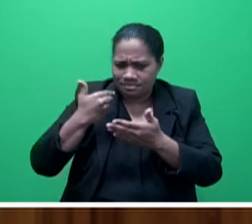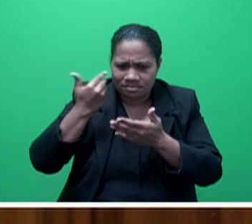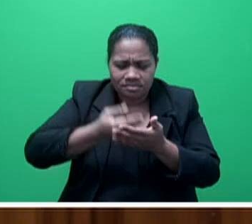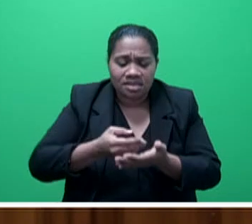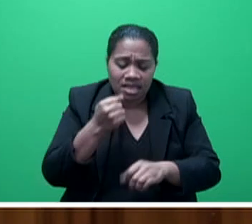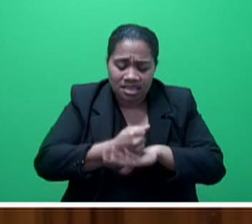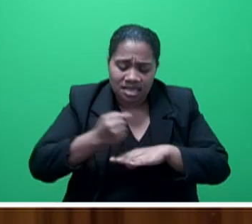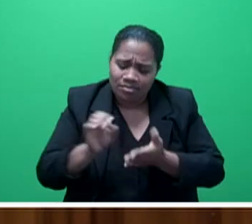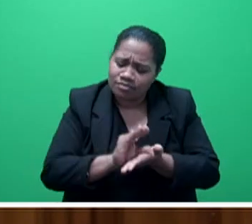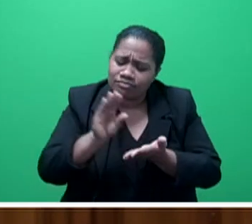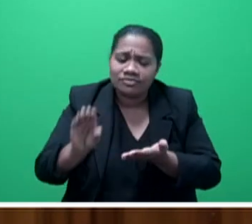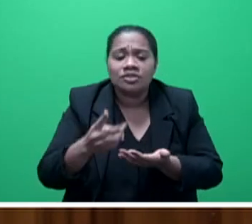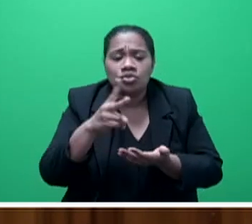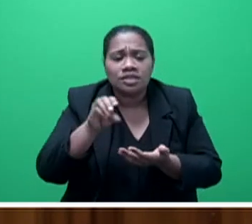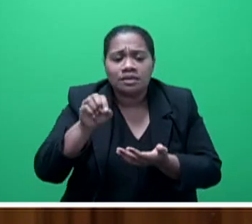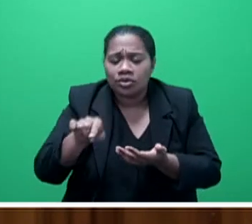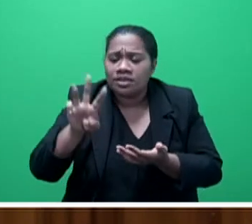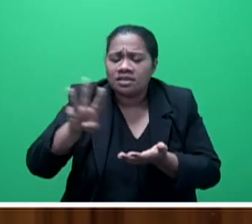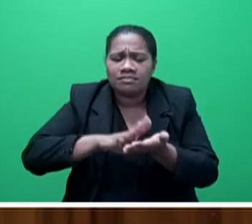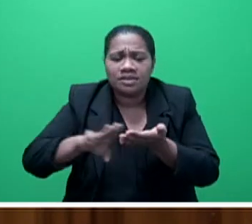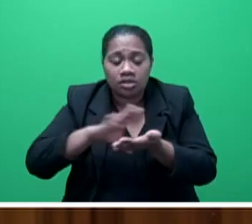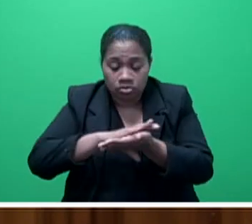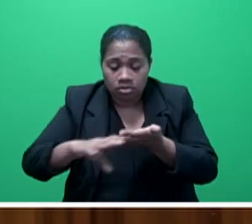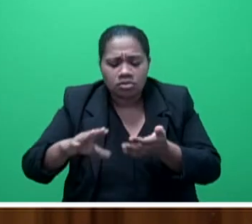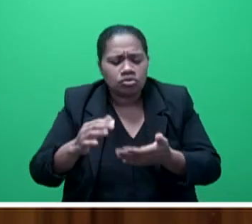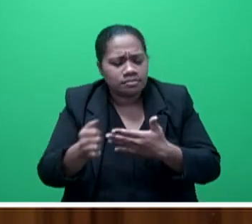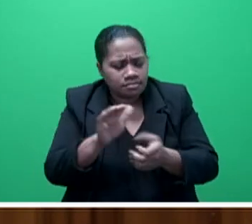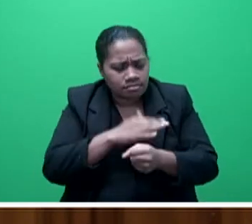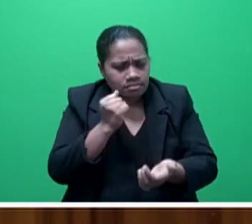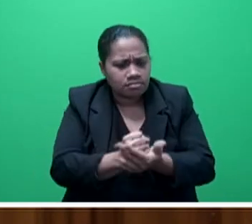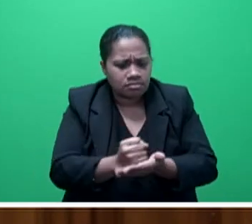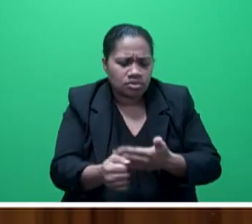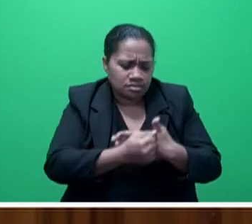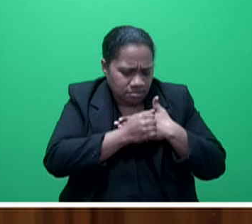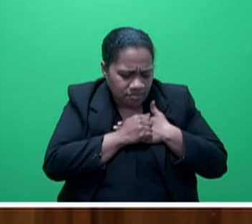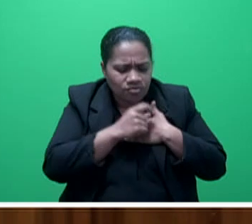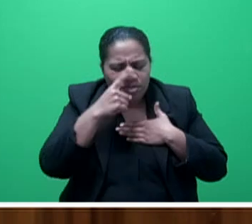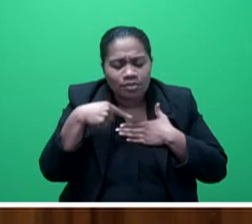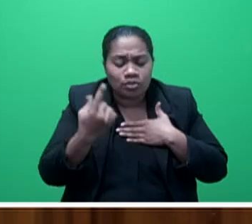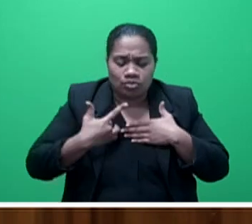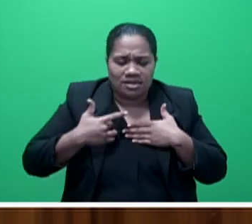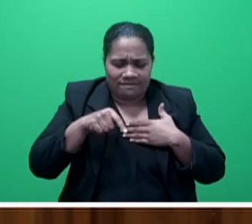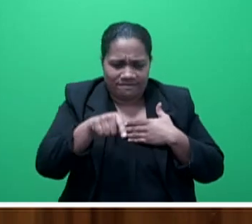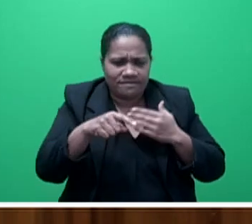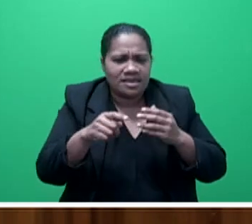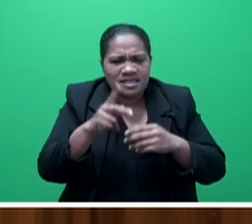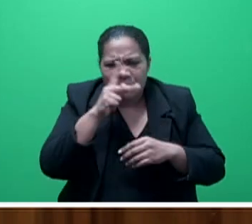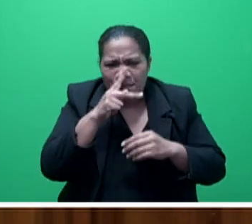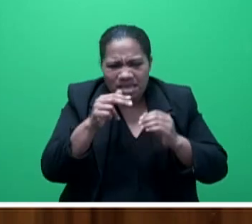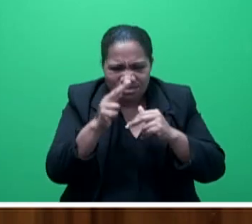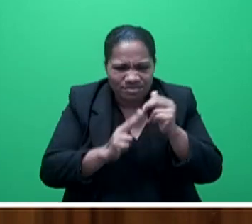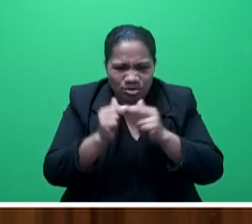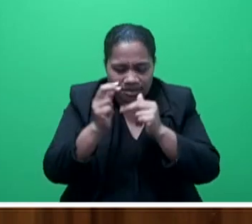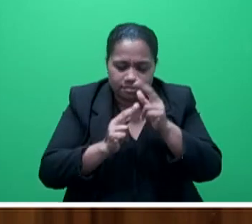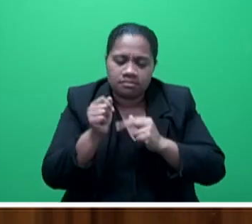million to ensure safe and healthy living facilities to tenants of public buildings. My ministry is also investing in the upgrade of